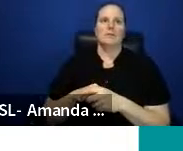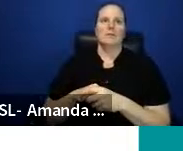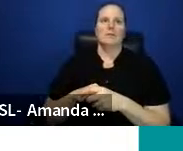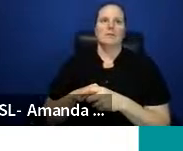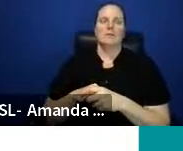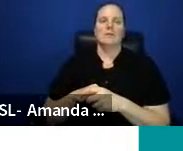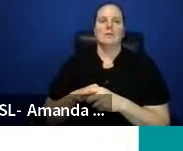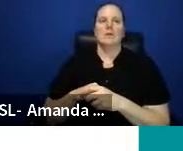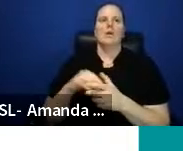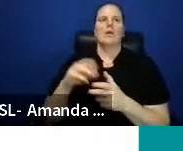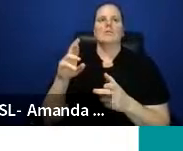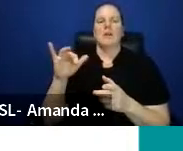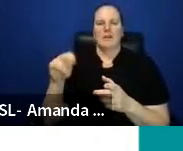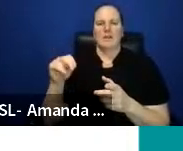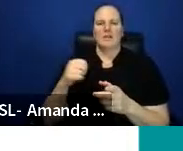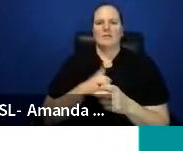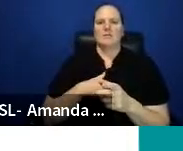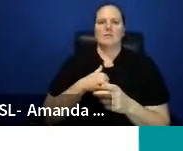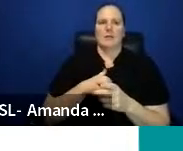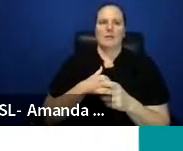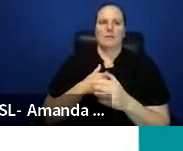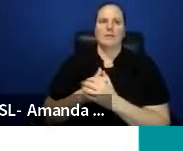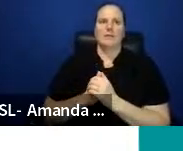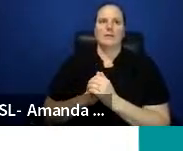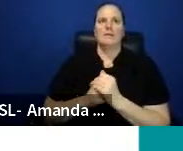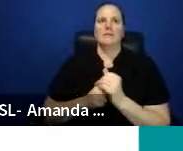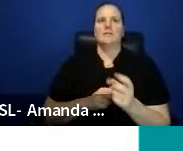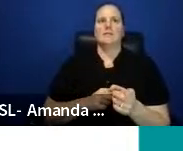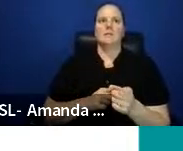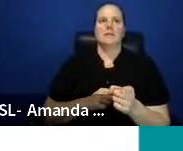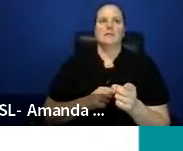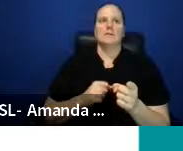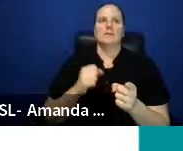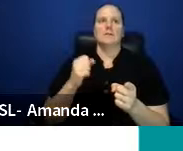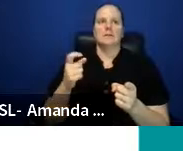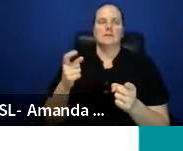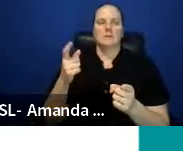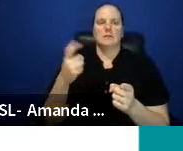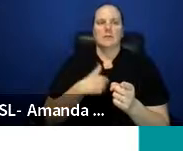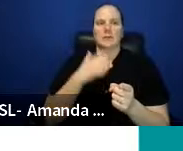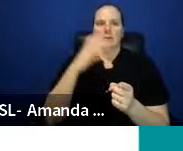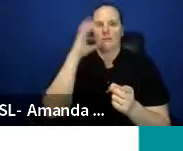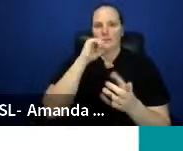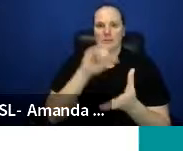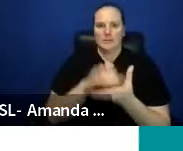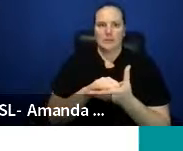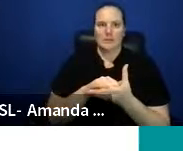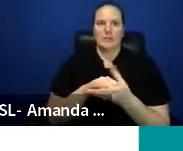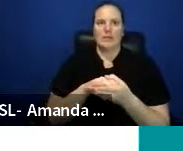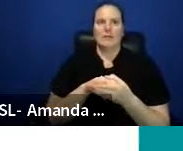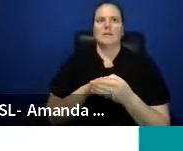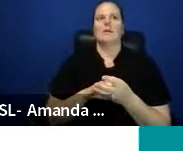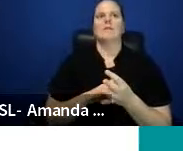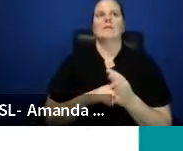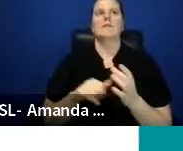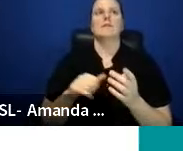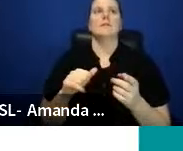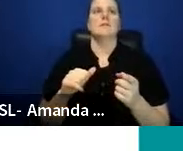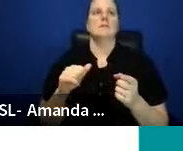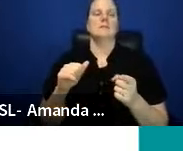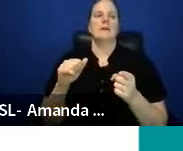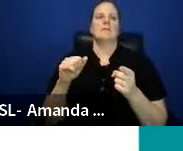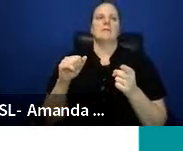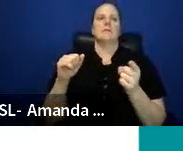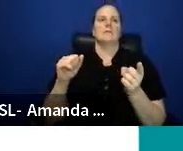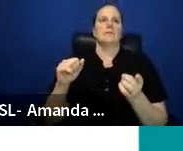Ryan, I apologize if I missed this. So when I used to commute from Brush Prairie to